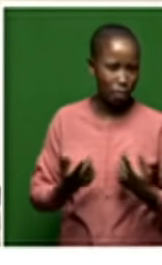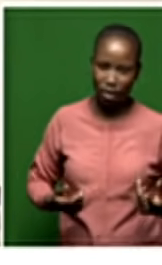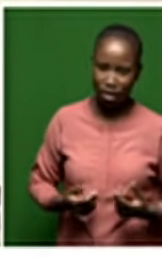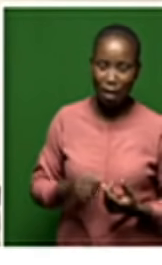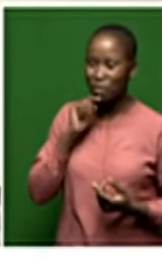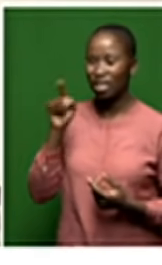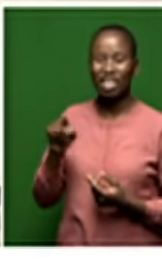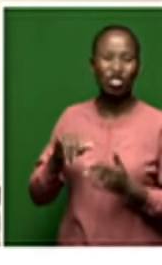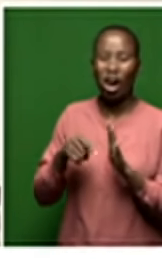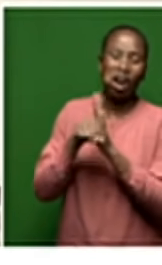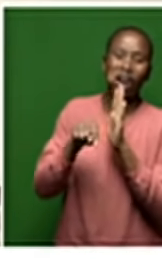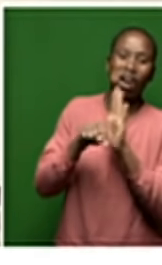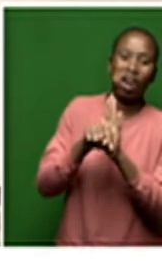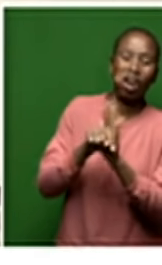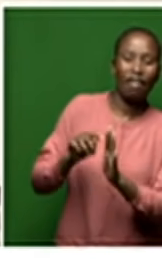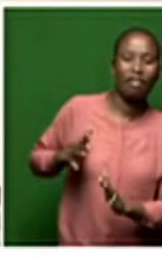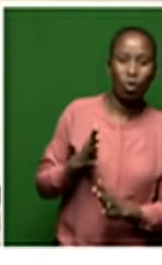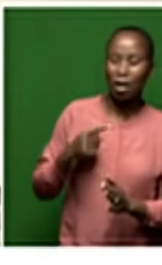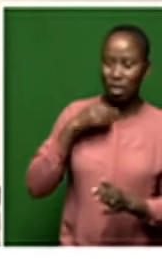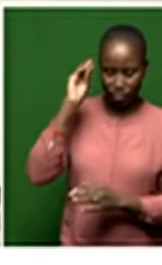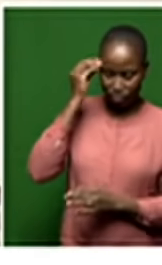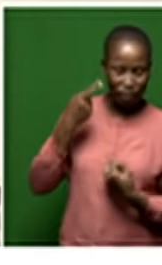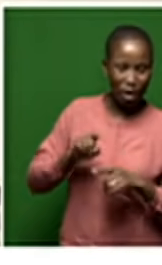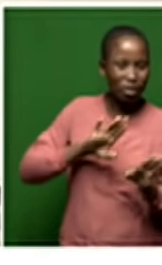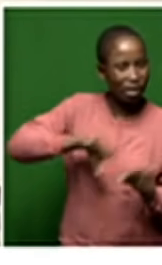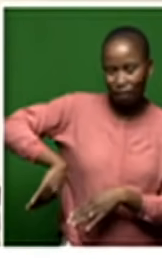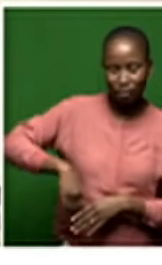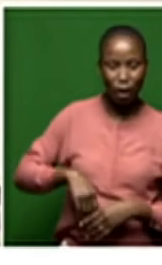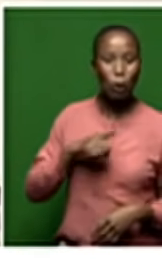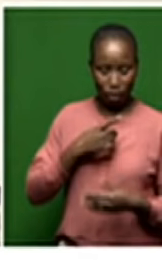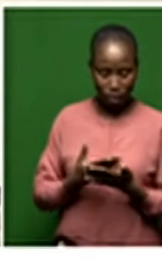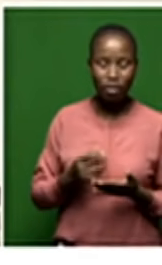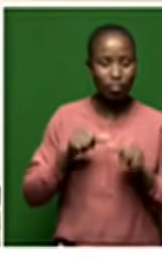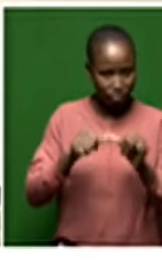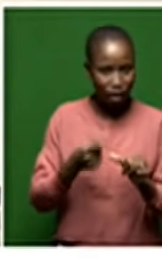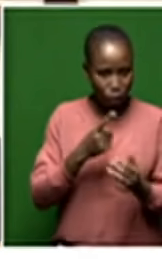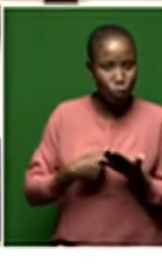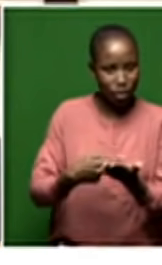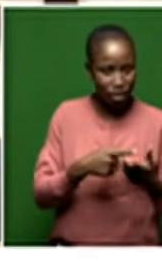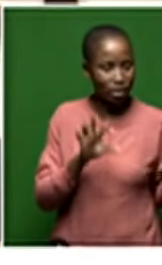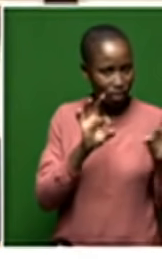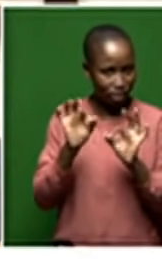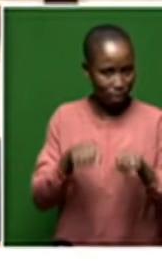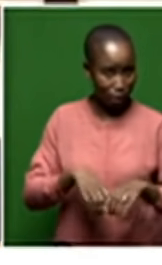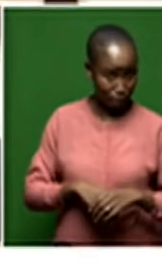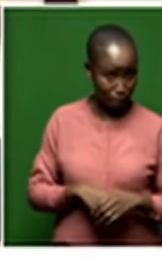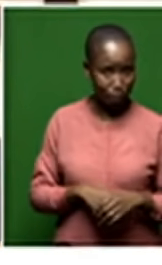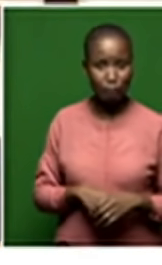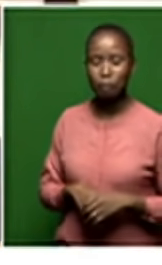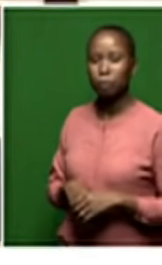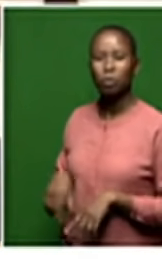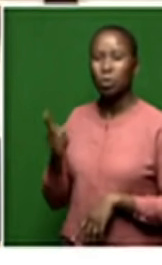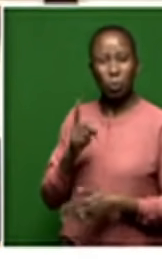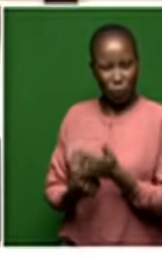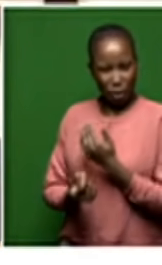don't want to entertain them and elevate them to constitutional discussions. So what's going to happen now? Because, I mean, since it's